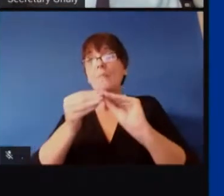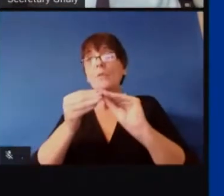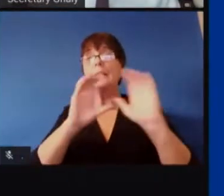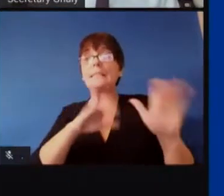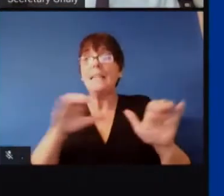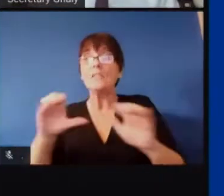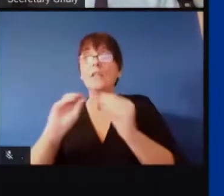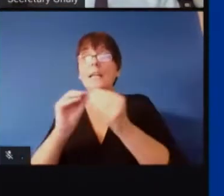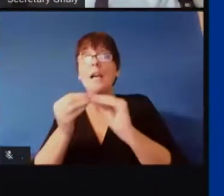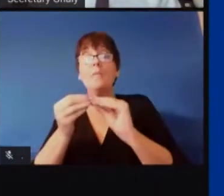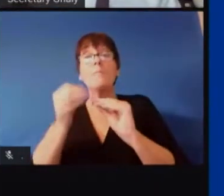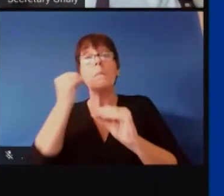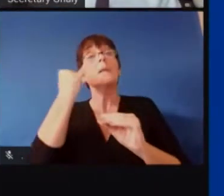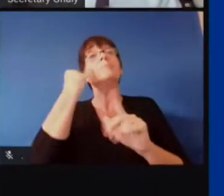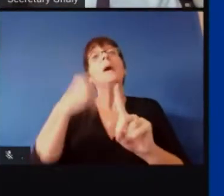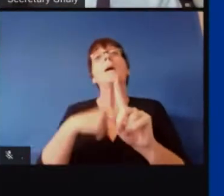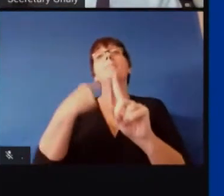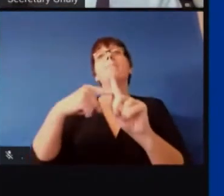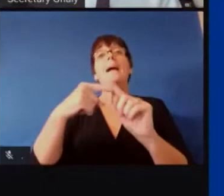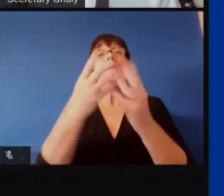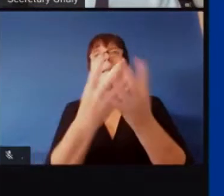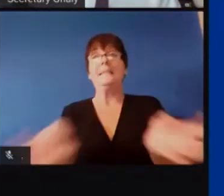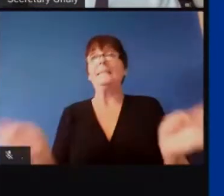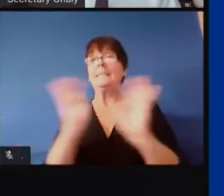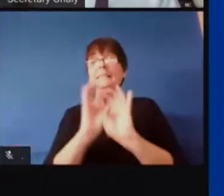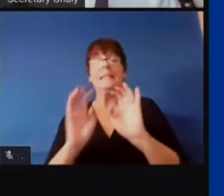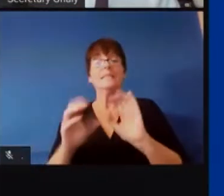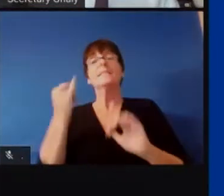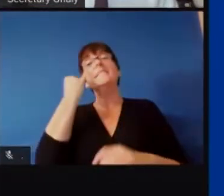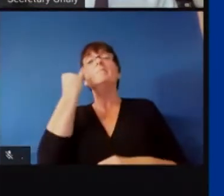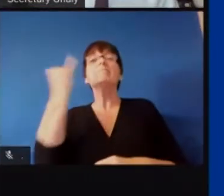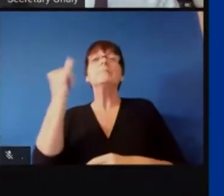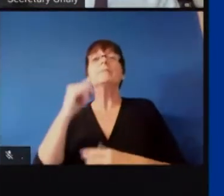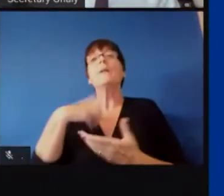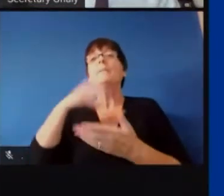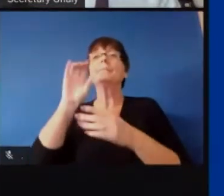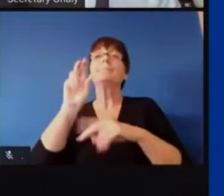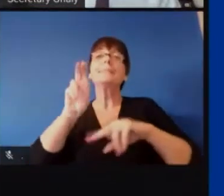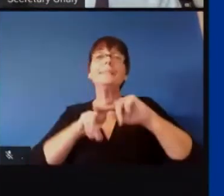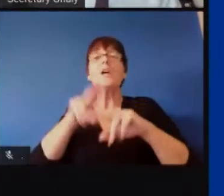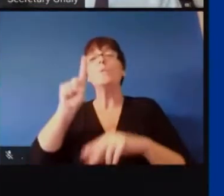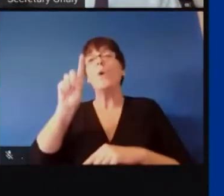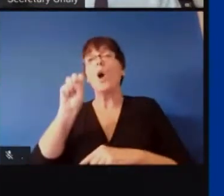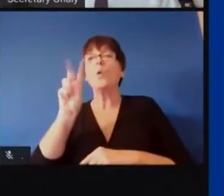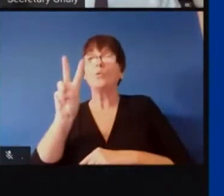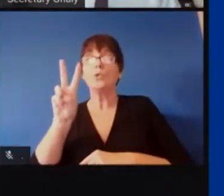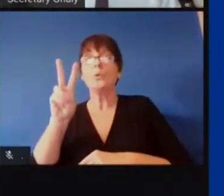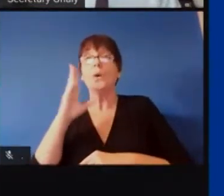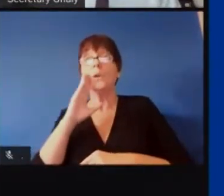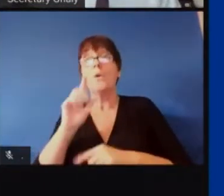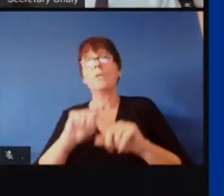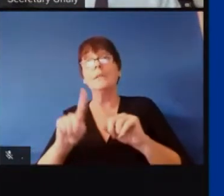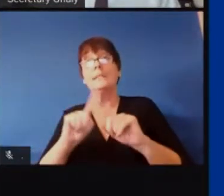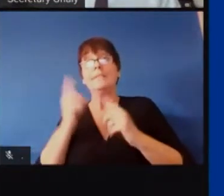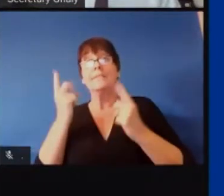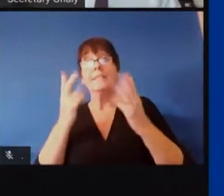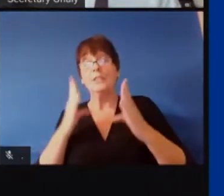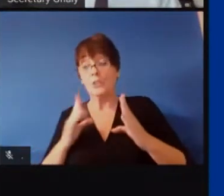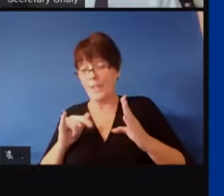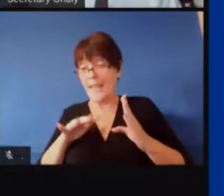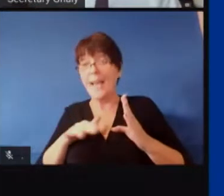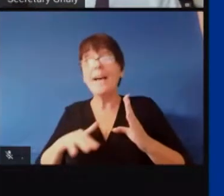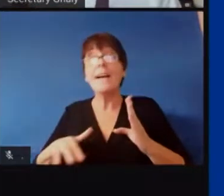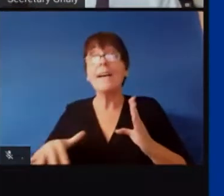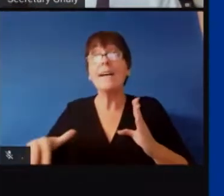if somebody turns positive in a stadium in section 102, we could easily know all the different visitors in that